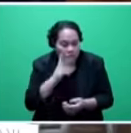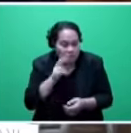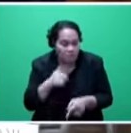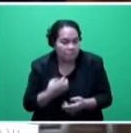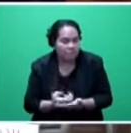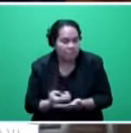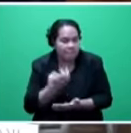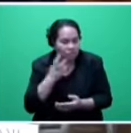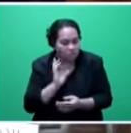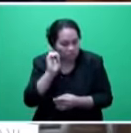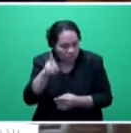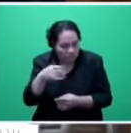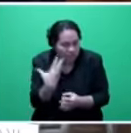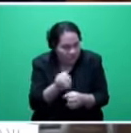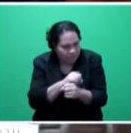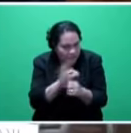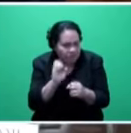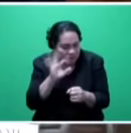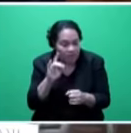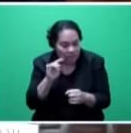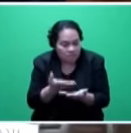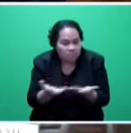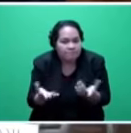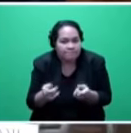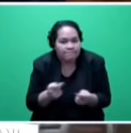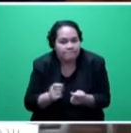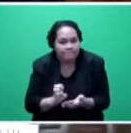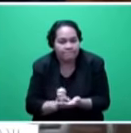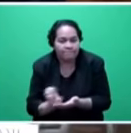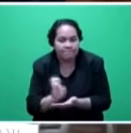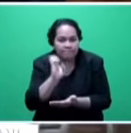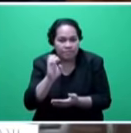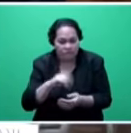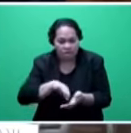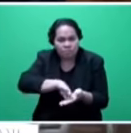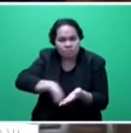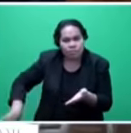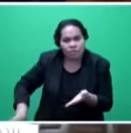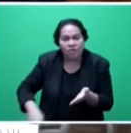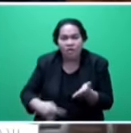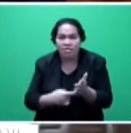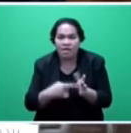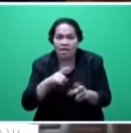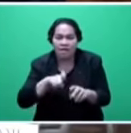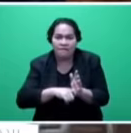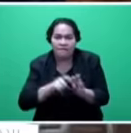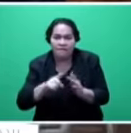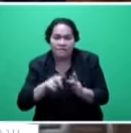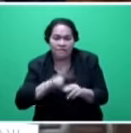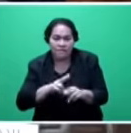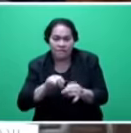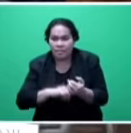in the midst of COVID-19 crisis. The removal or reduction of tariffs from more